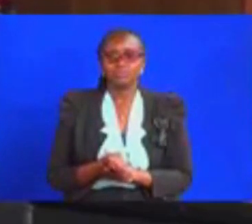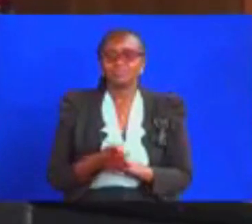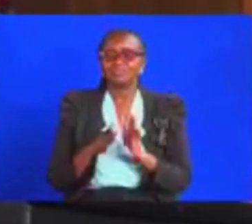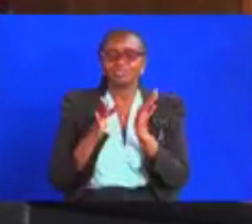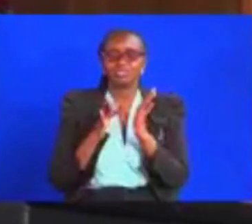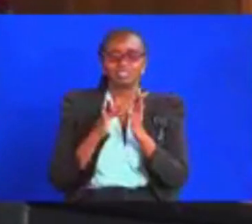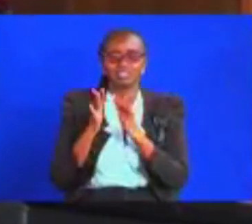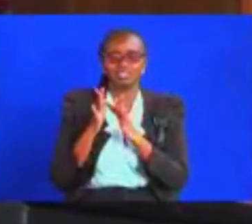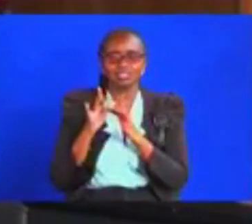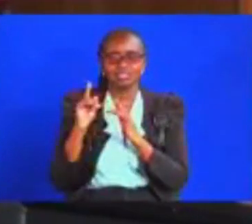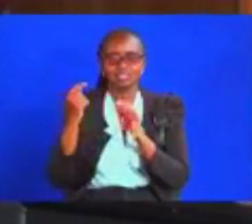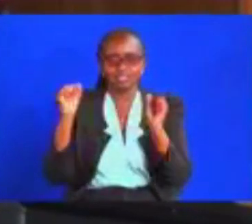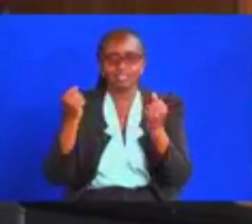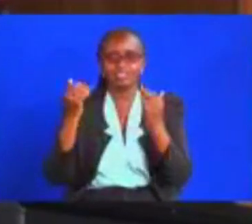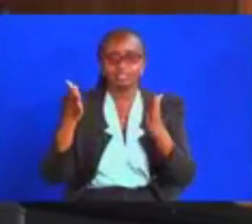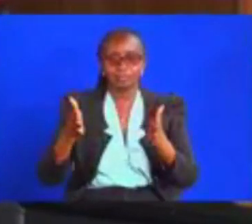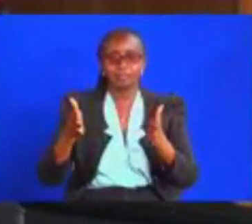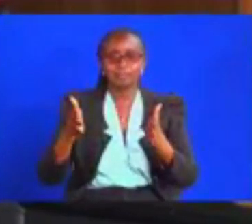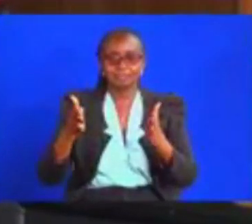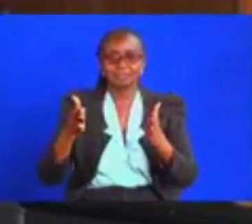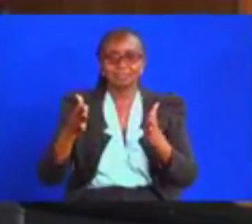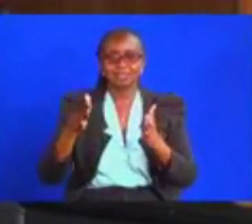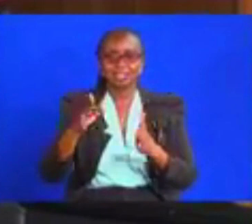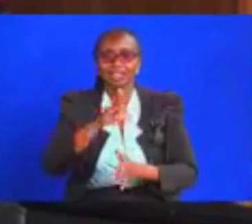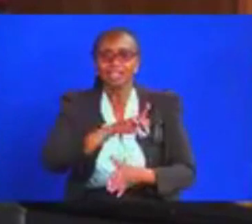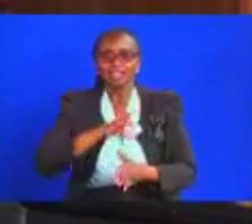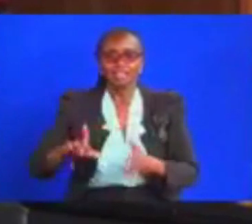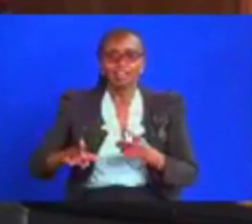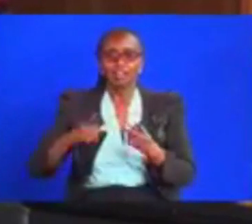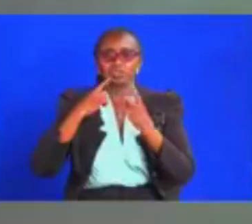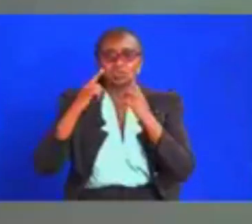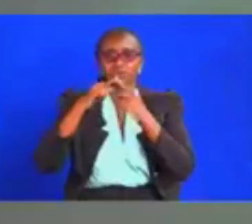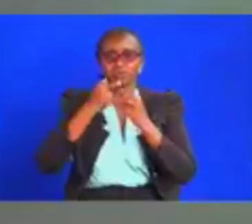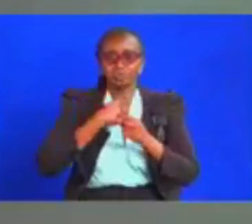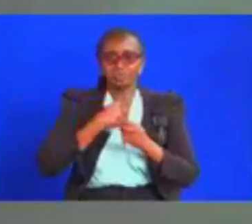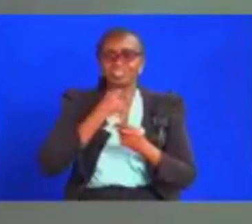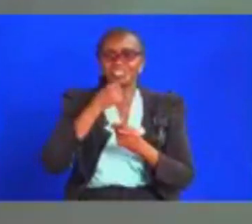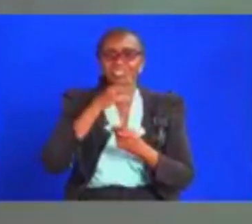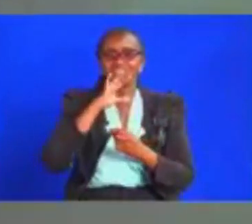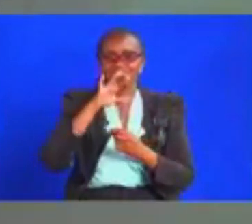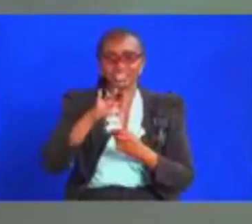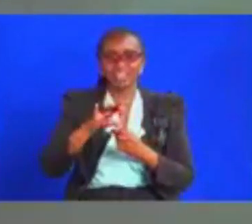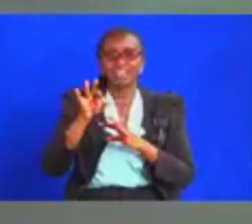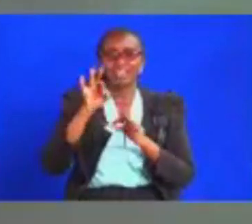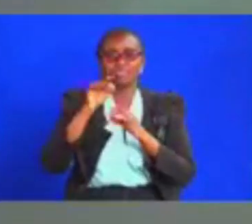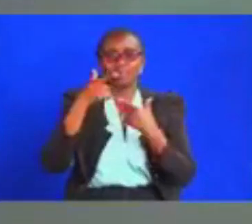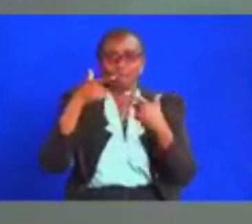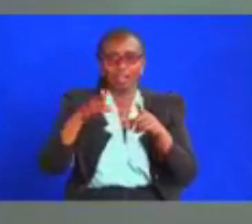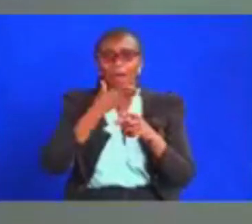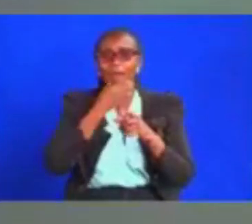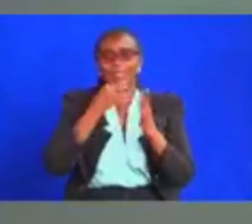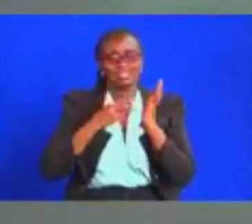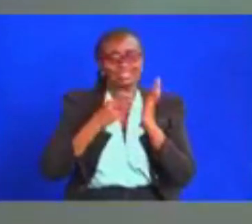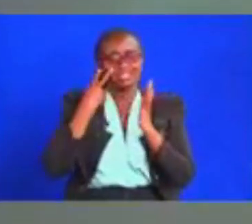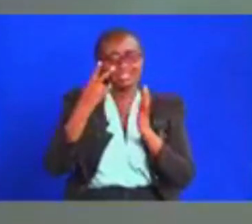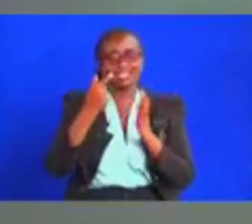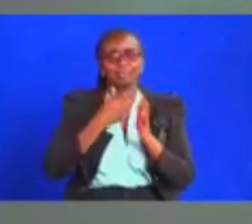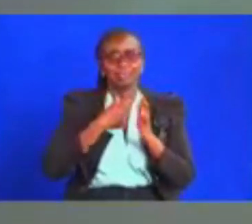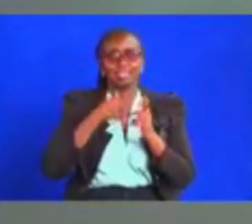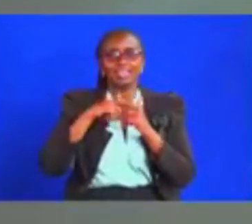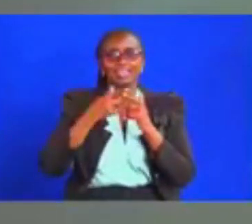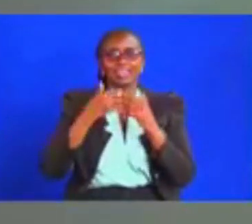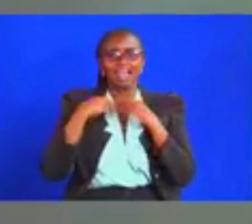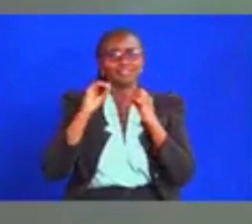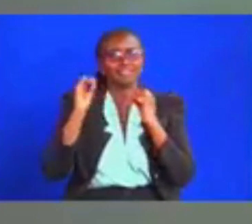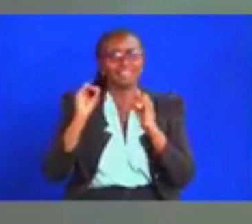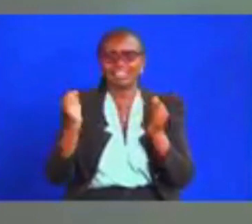Jesus the Savior. The Lord spoke to me years ago and he said, son, if you will let men see me, there is nothing I will